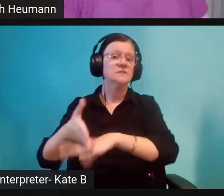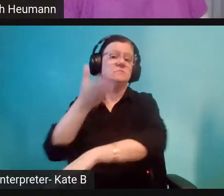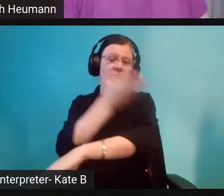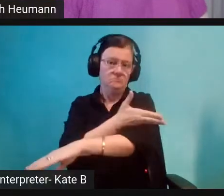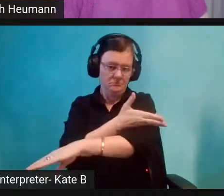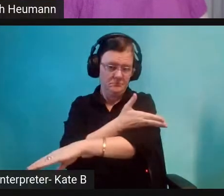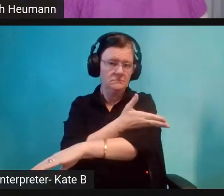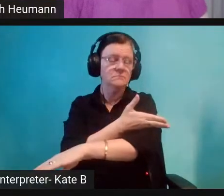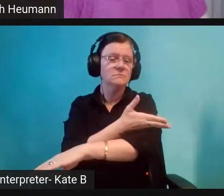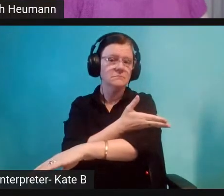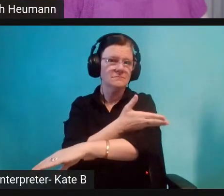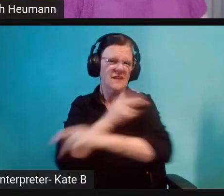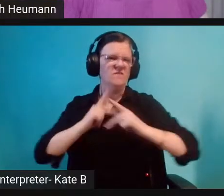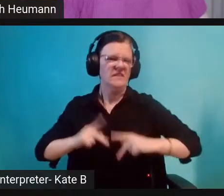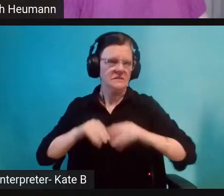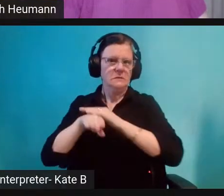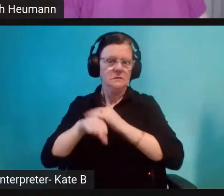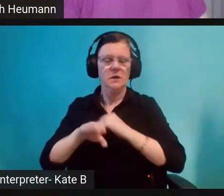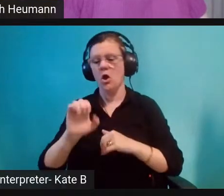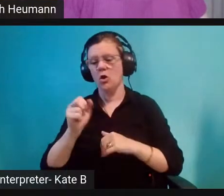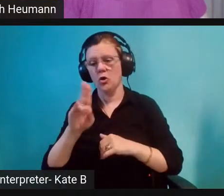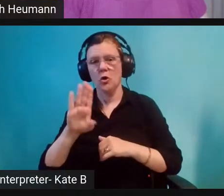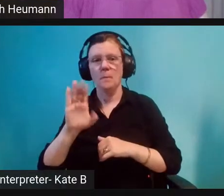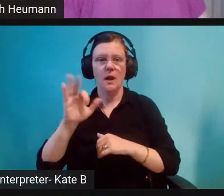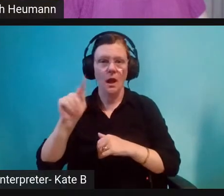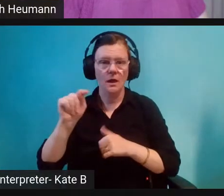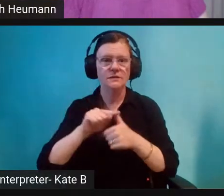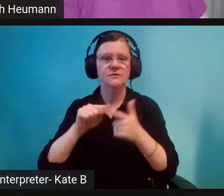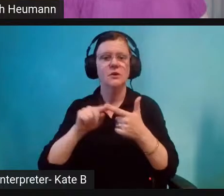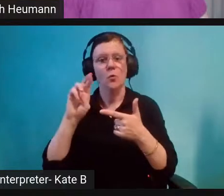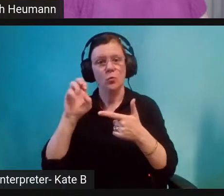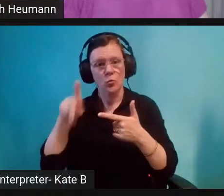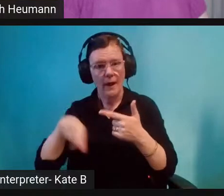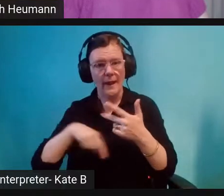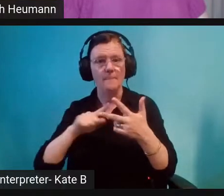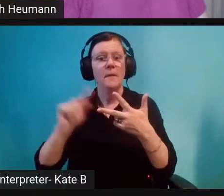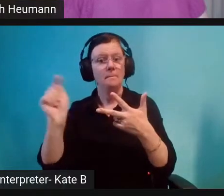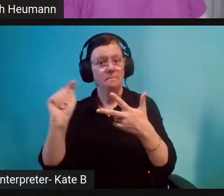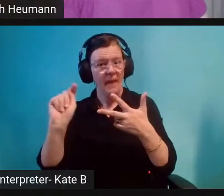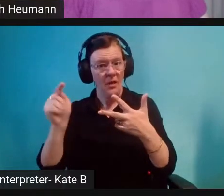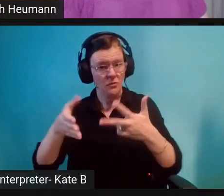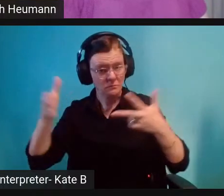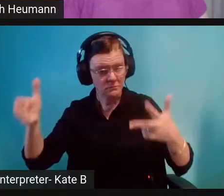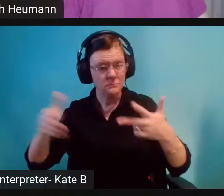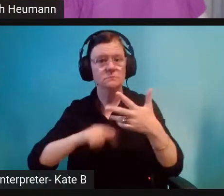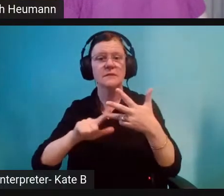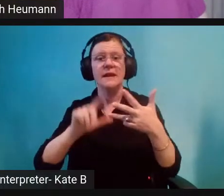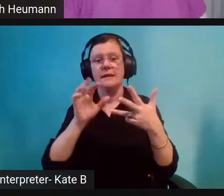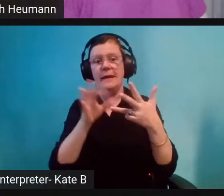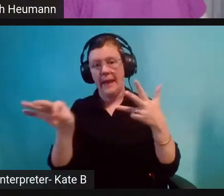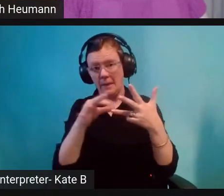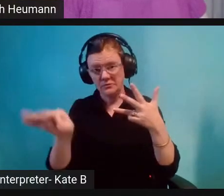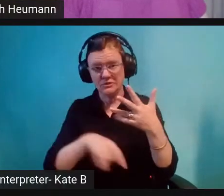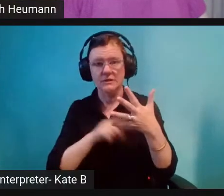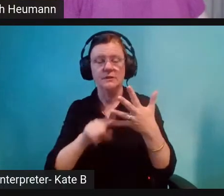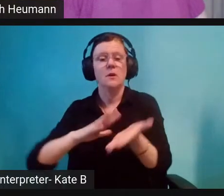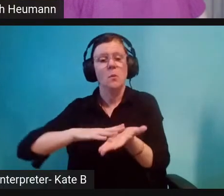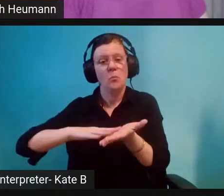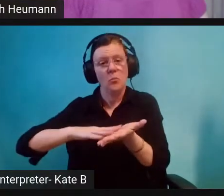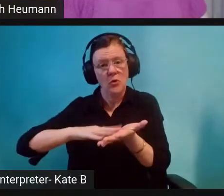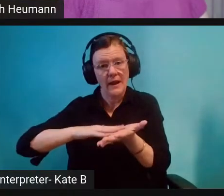changes. Curb cuts, ramps, wider bathrooms, captioning,